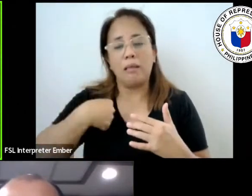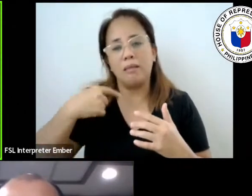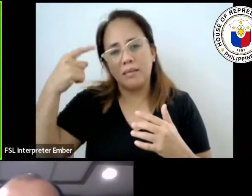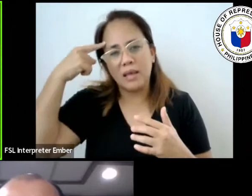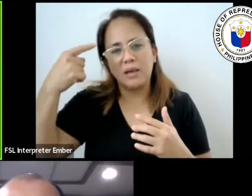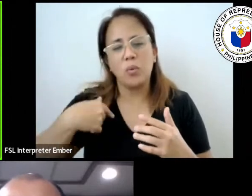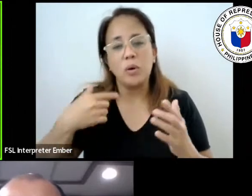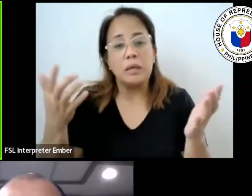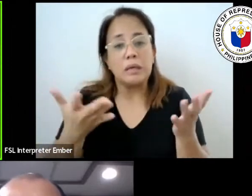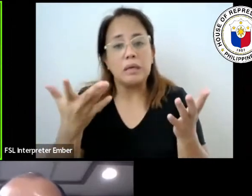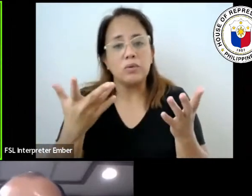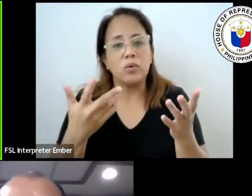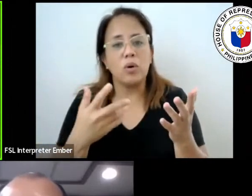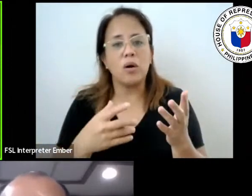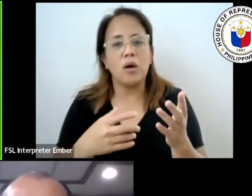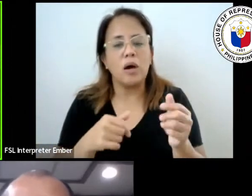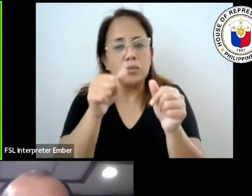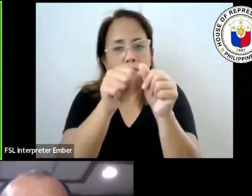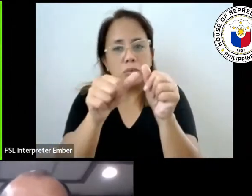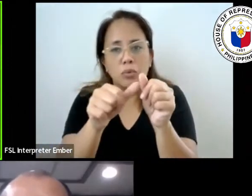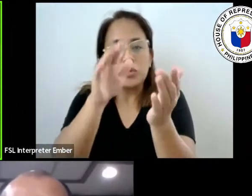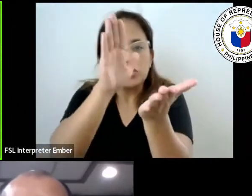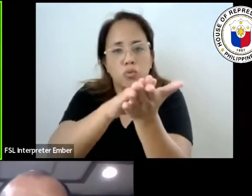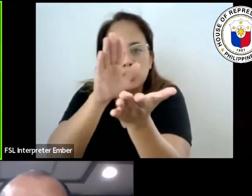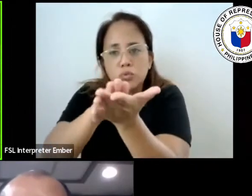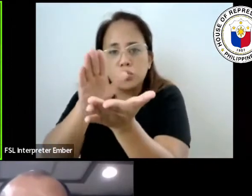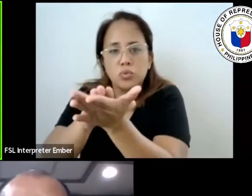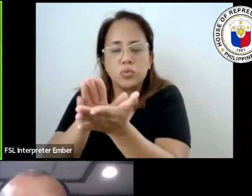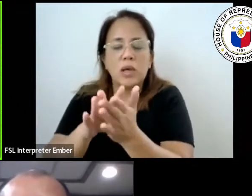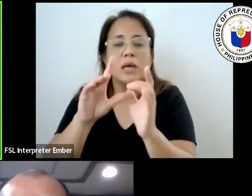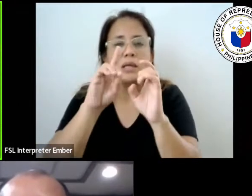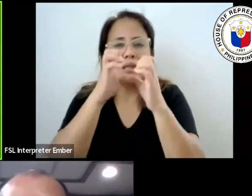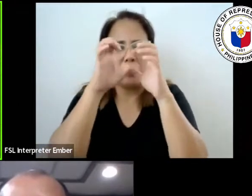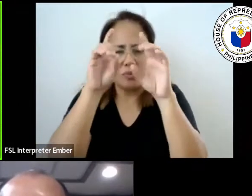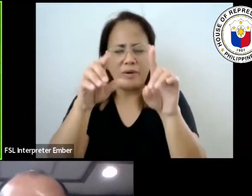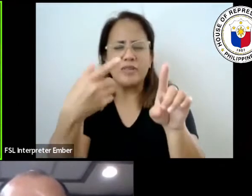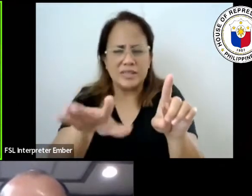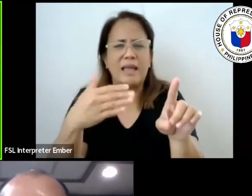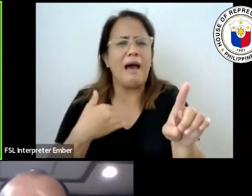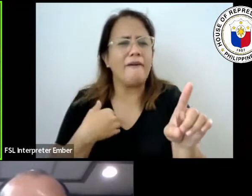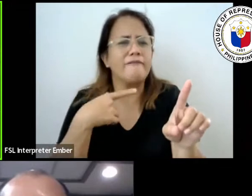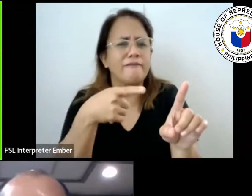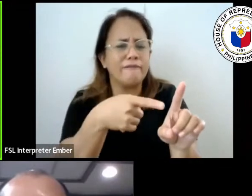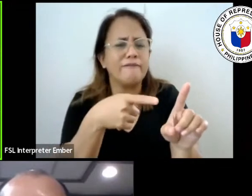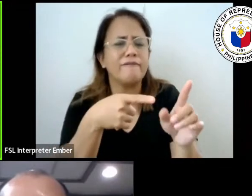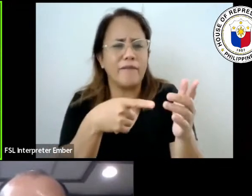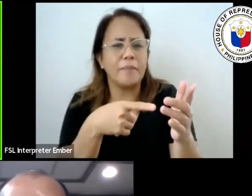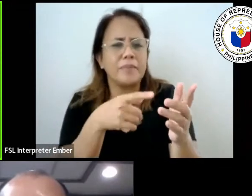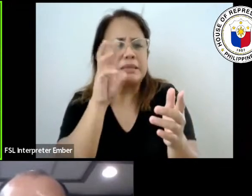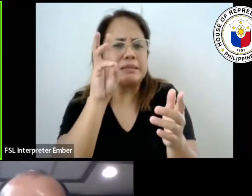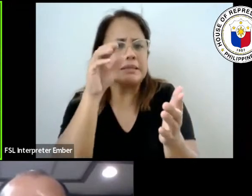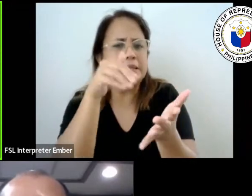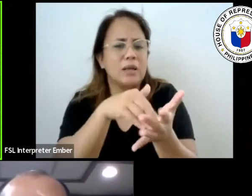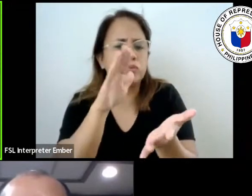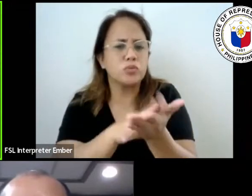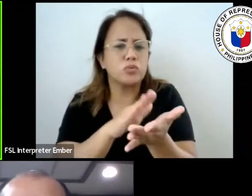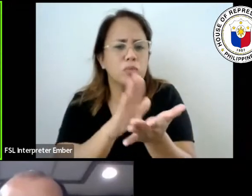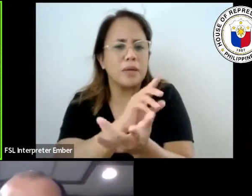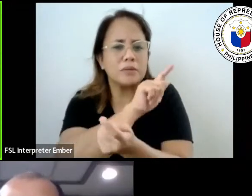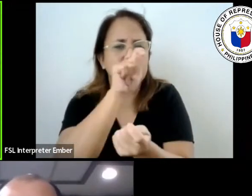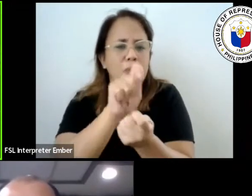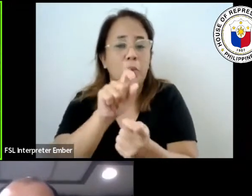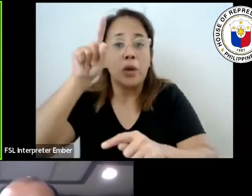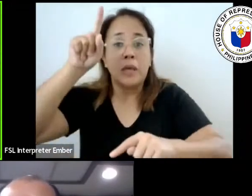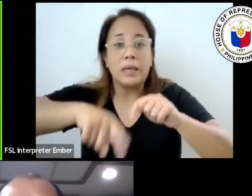is per school na. DepEd has identified the 60,000 schools so that mas specific tayo. Hindi naman natin magagawa